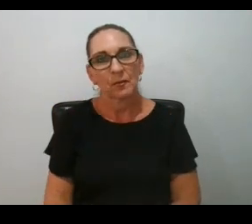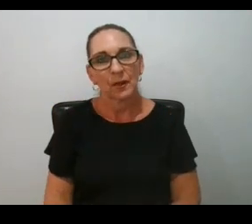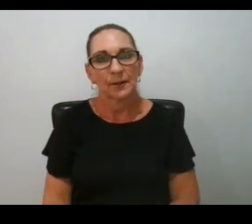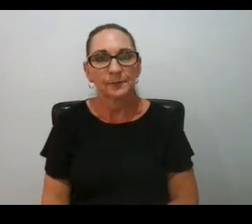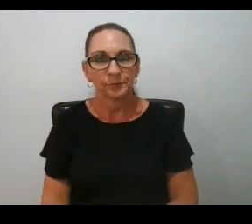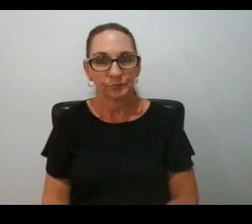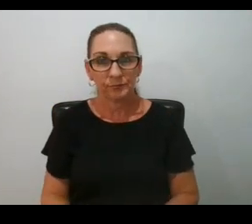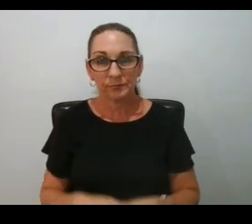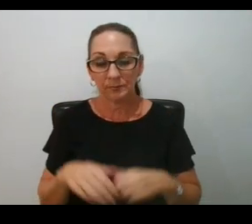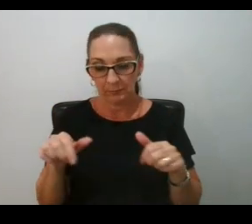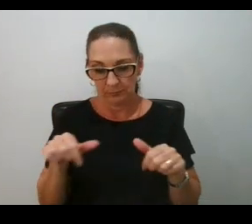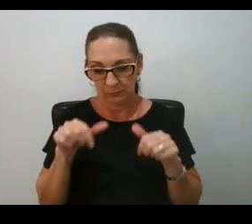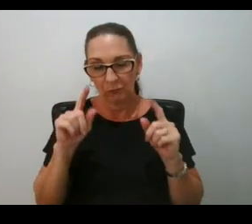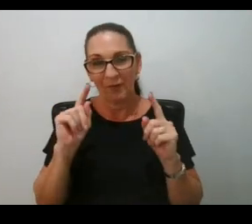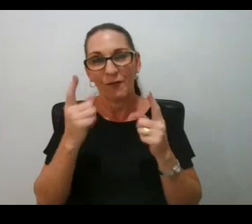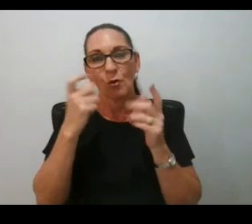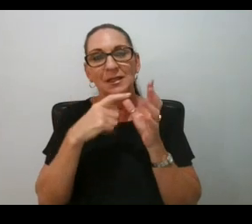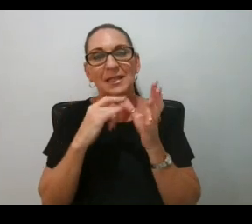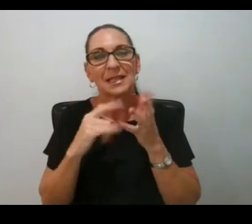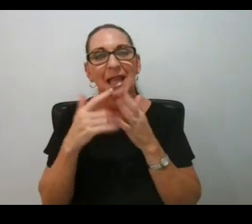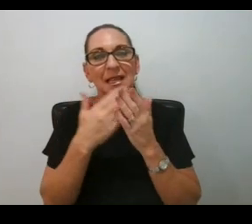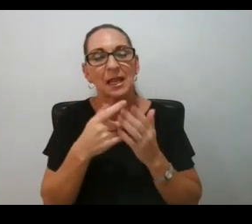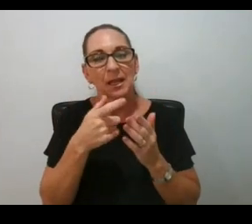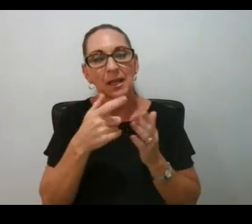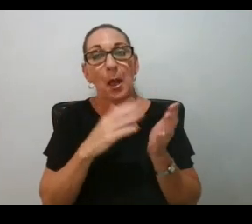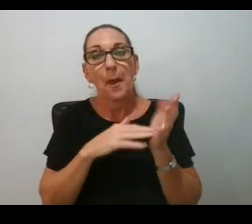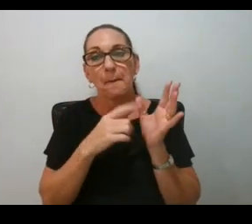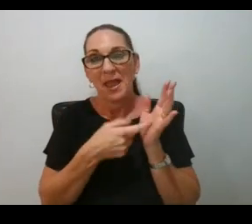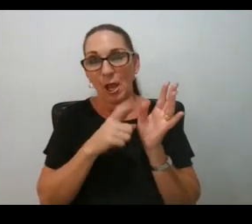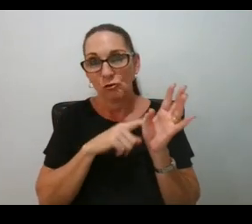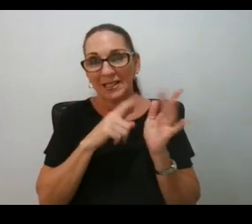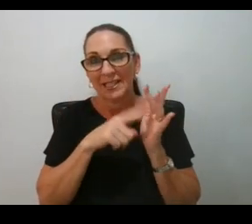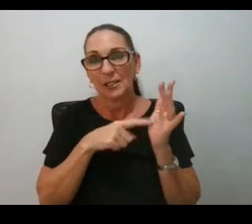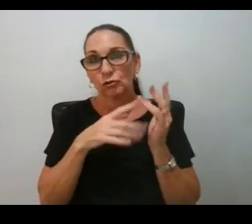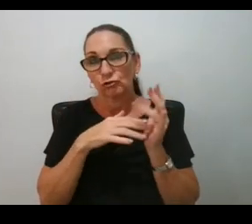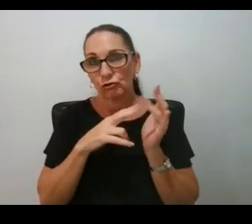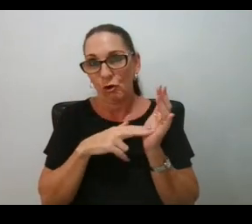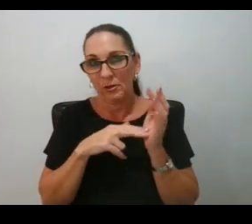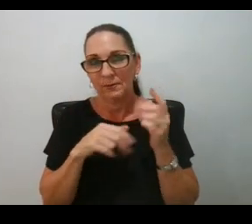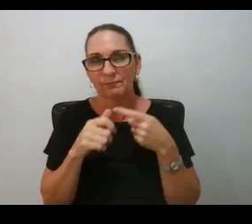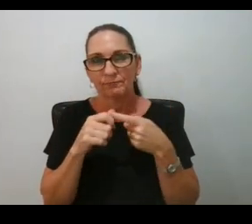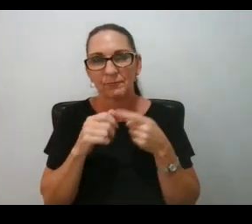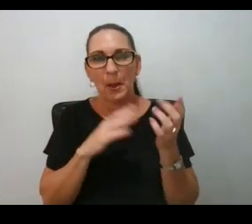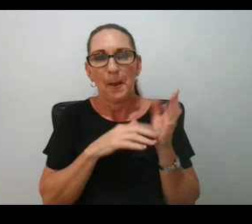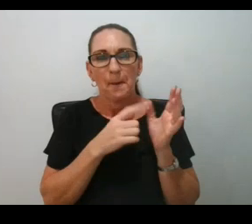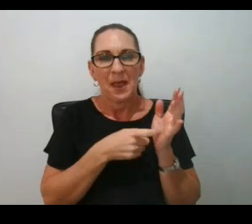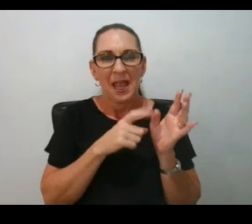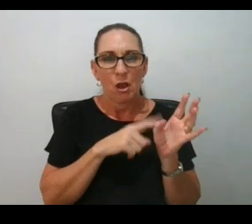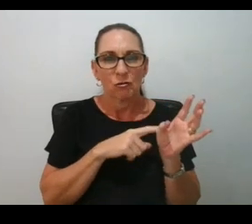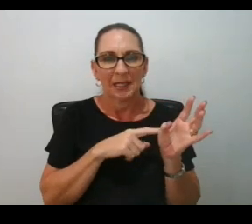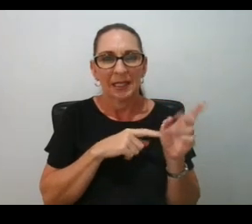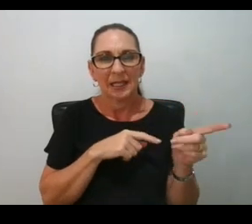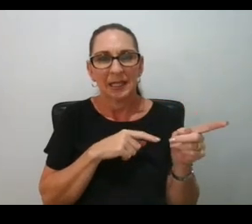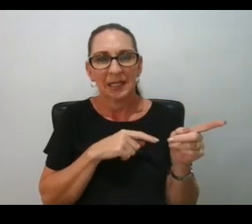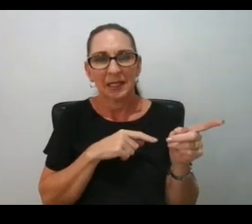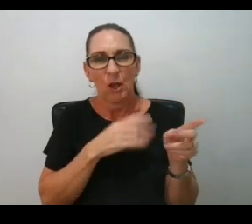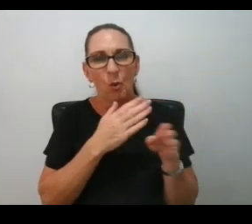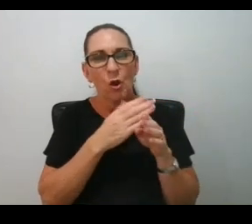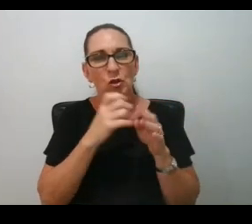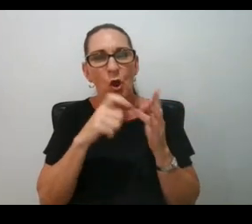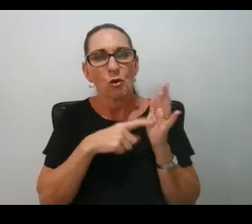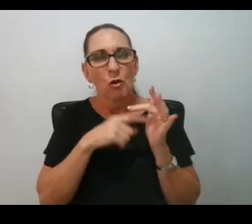have a look at our first case study. We've got Mary and John. Mary works at Coles. John did work as a bricklayer. He's been off work